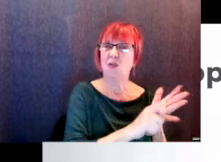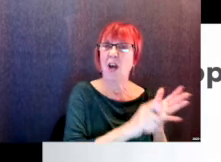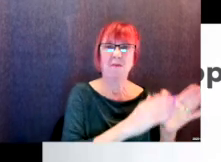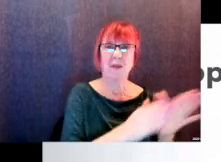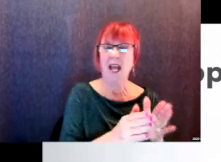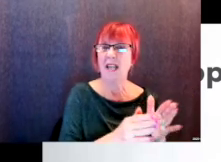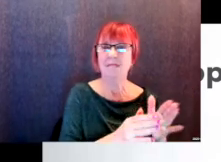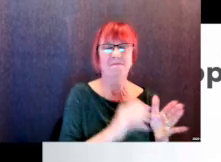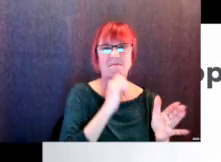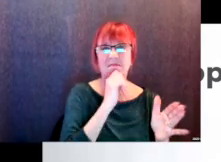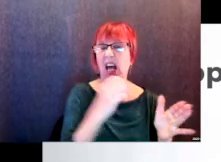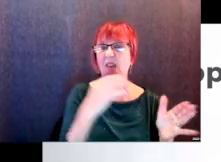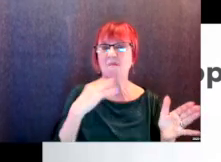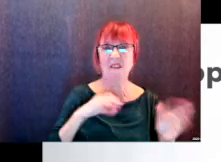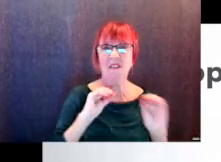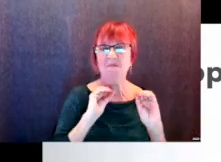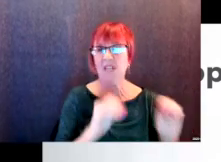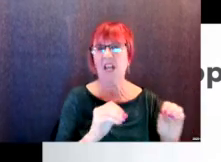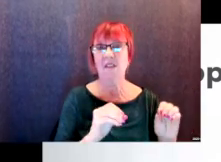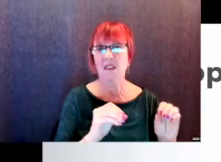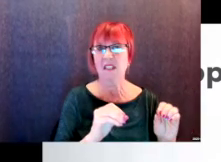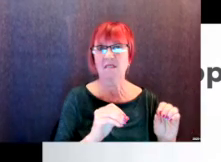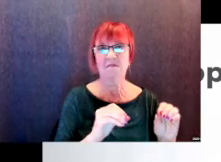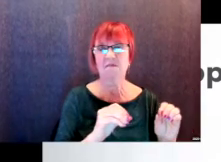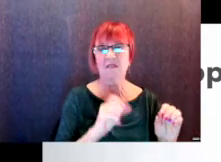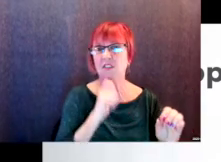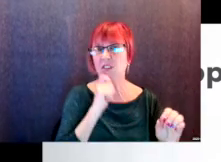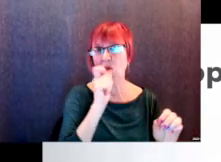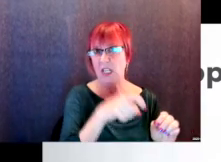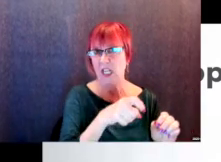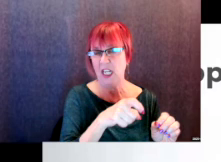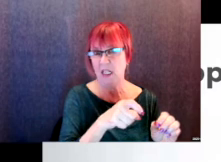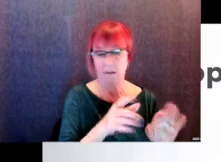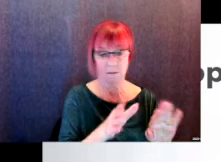proposed funding plan. Next slide.